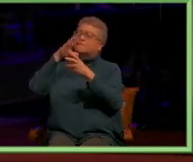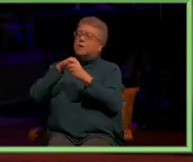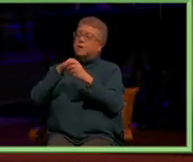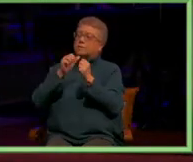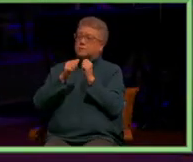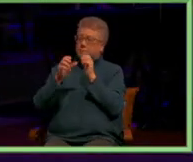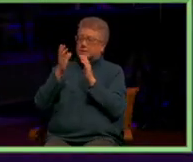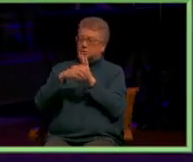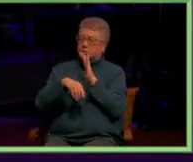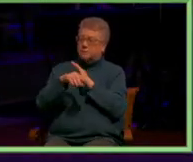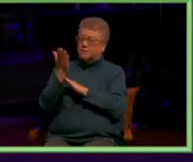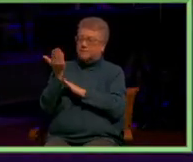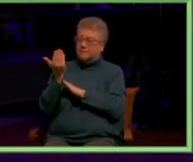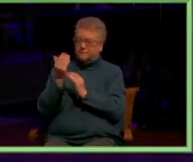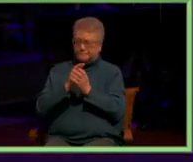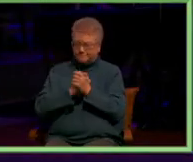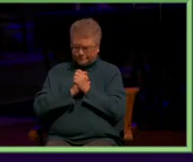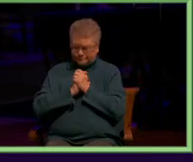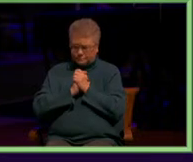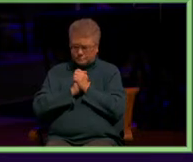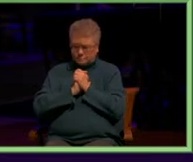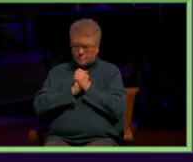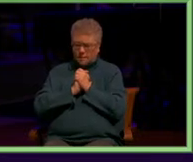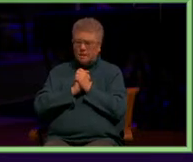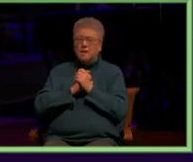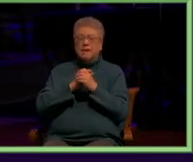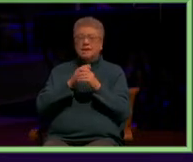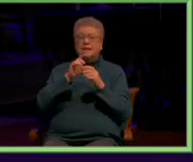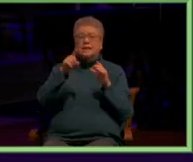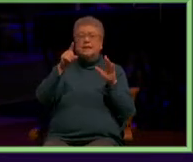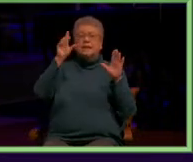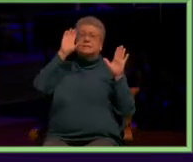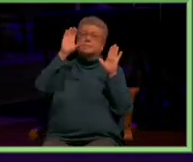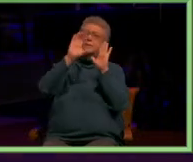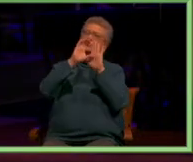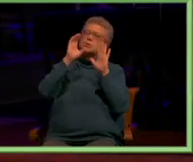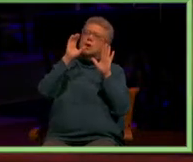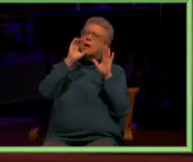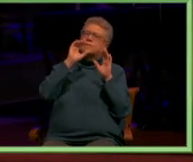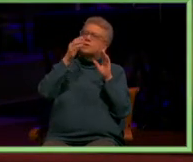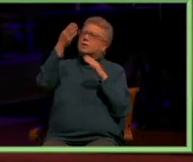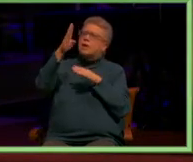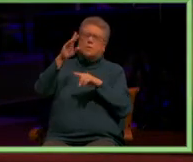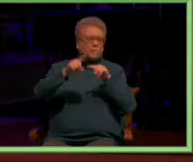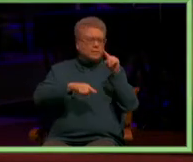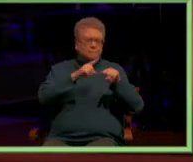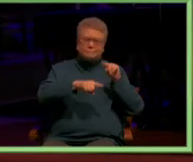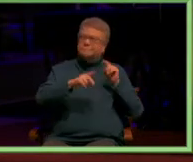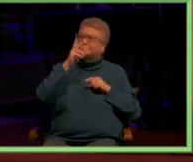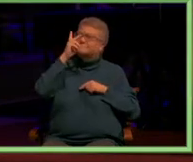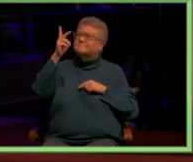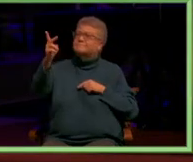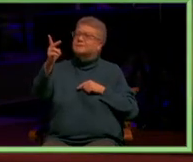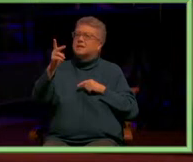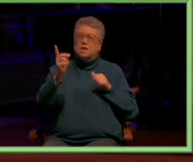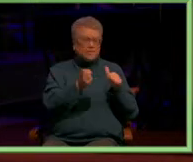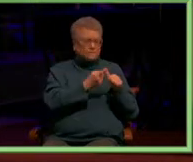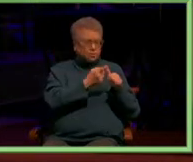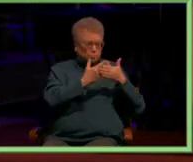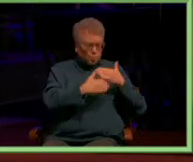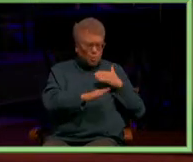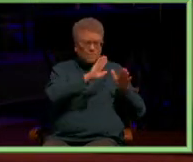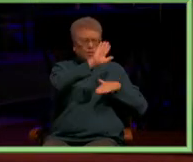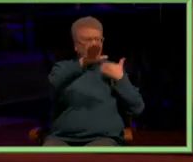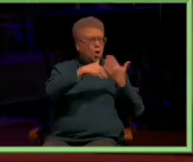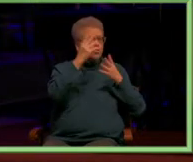15. He is the image of the invisible God, the firstborn of all creation. For by him all things were created in heaven